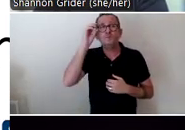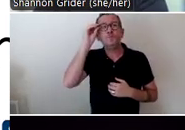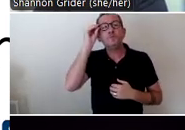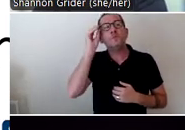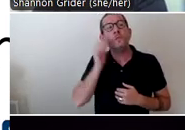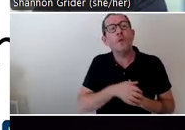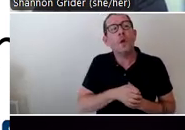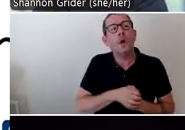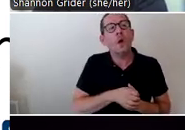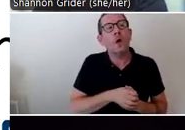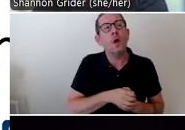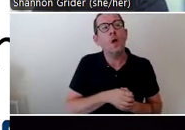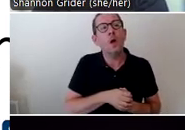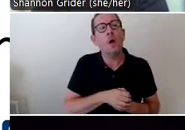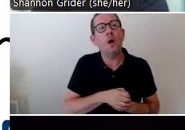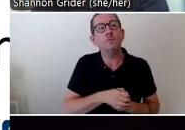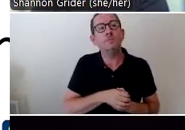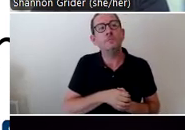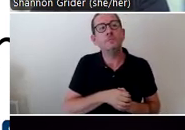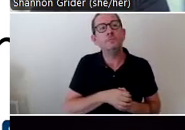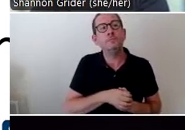Okay, that is a good question, Brandon.